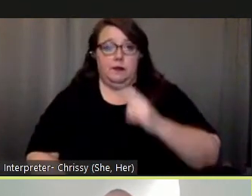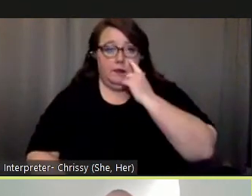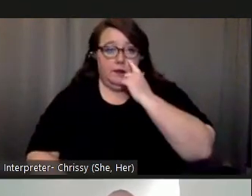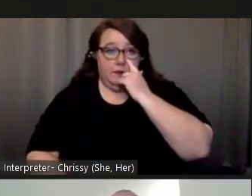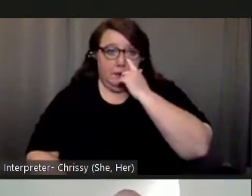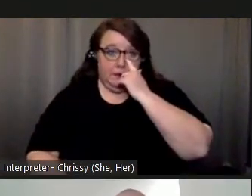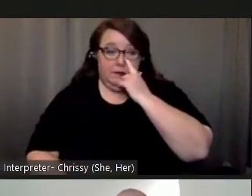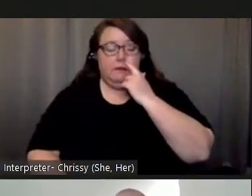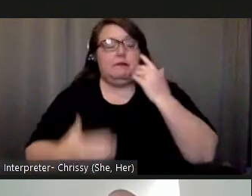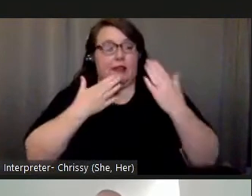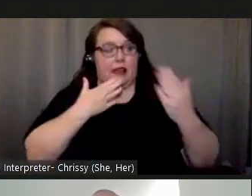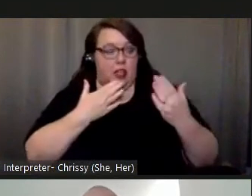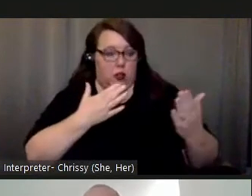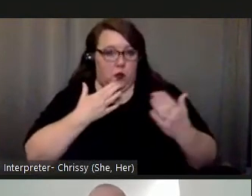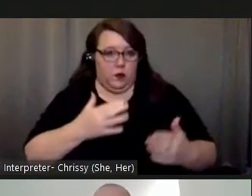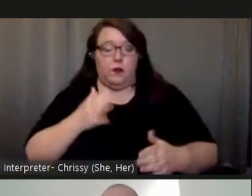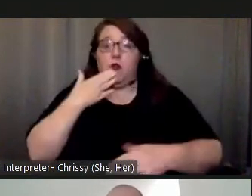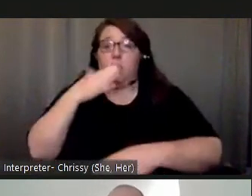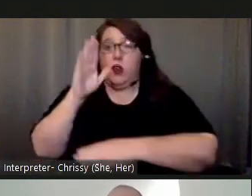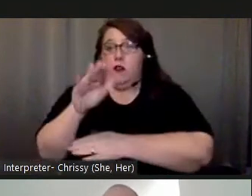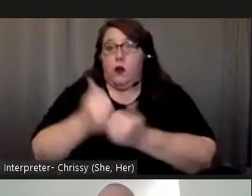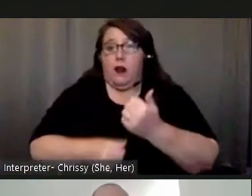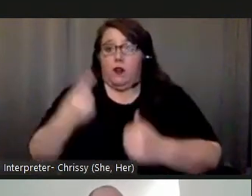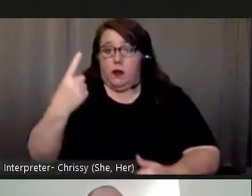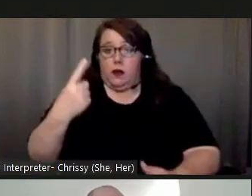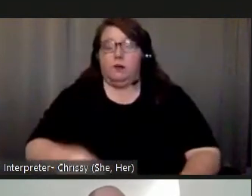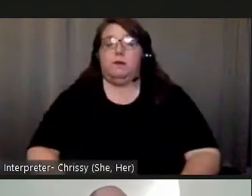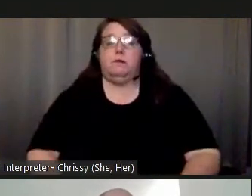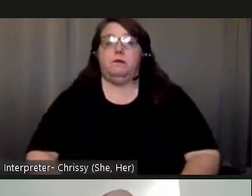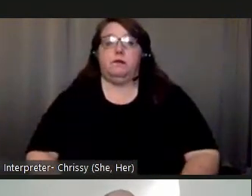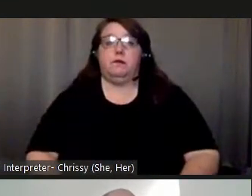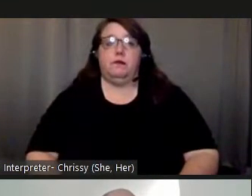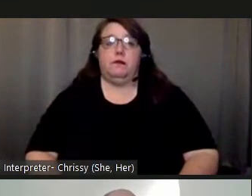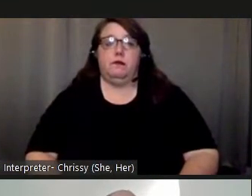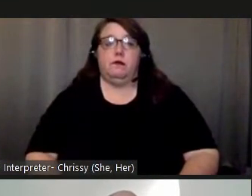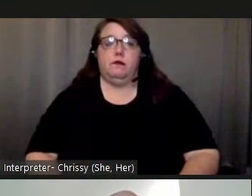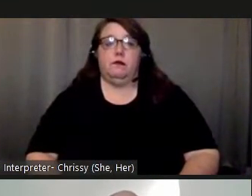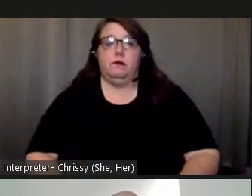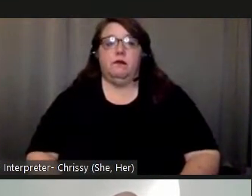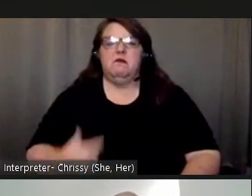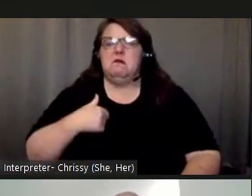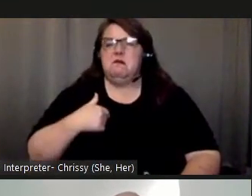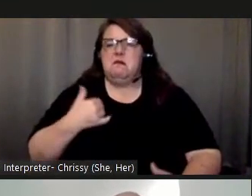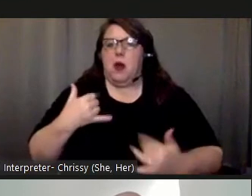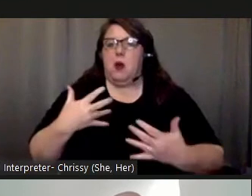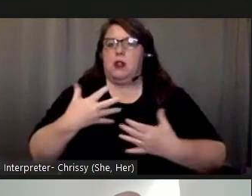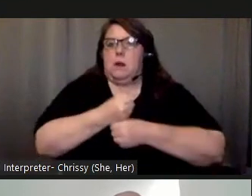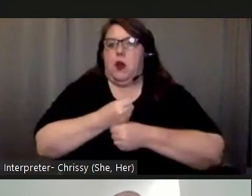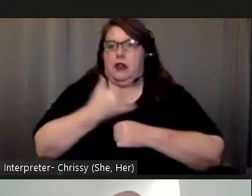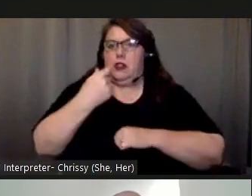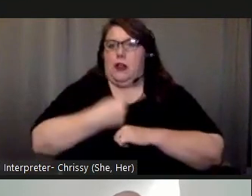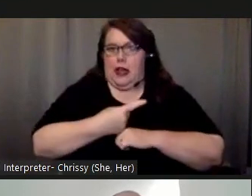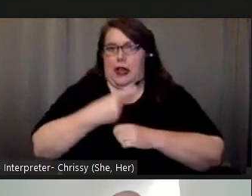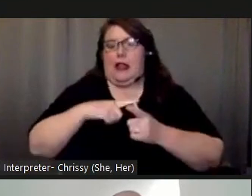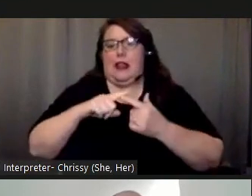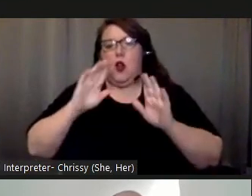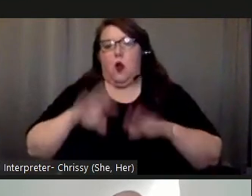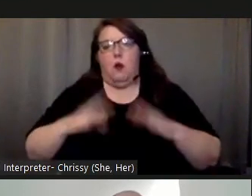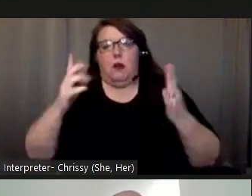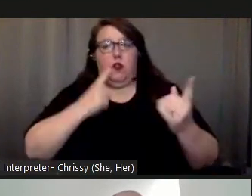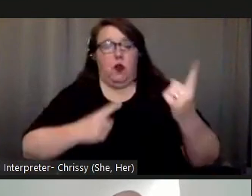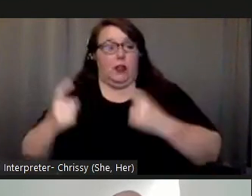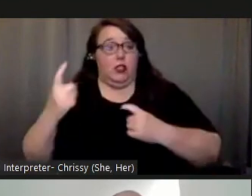Thank you, Mr. Bookman. Good afternoon, everybody. So I'll just summarize for today, and then we'll open things up to questions if